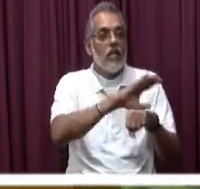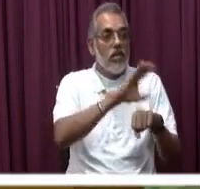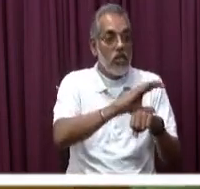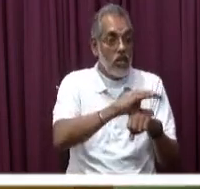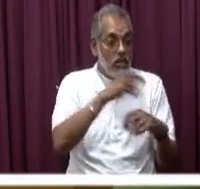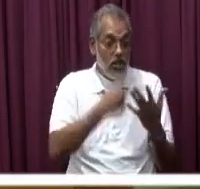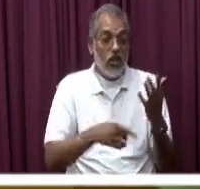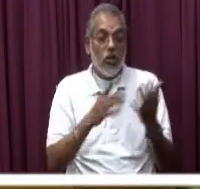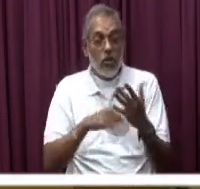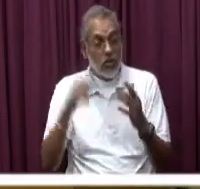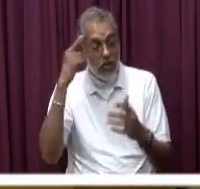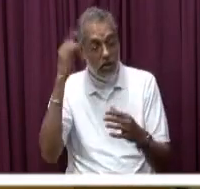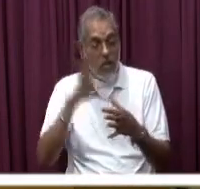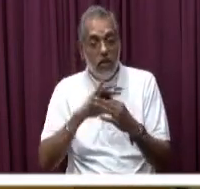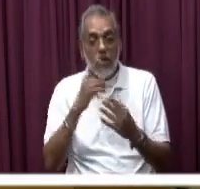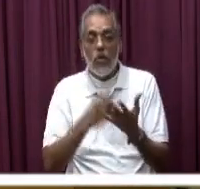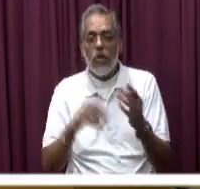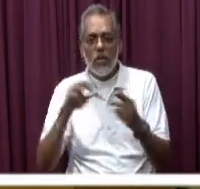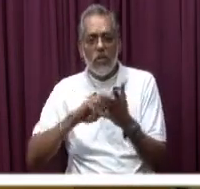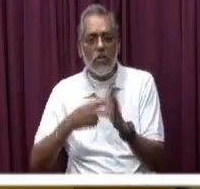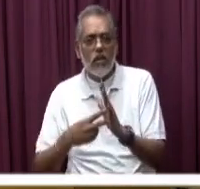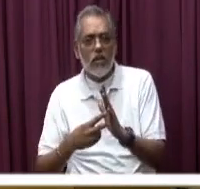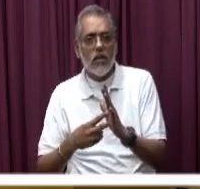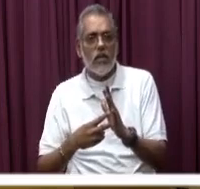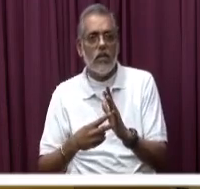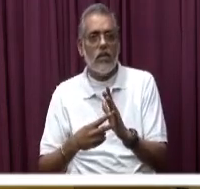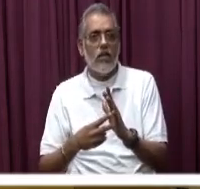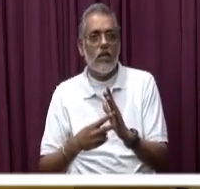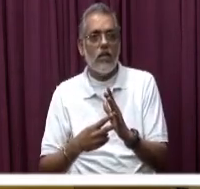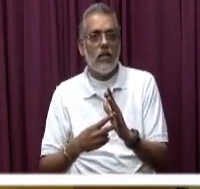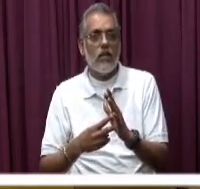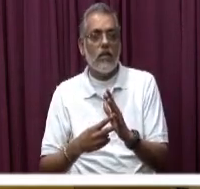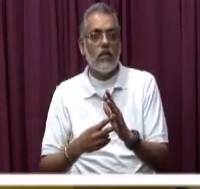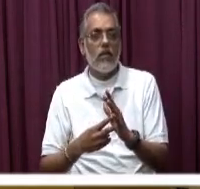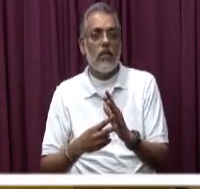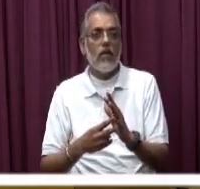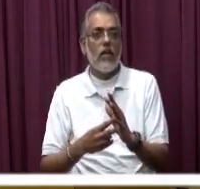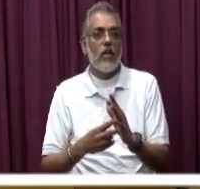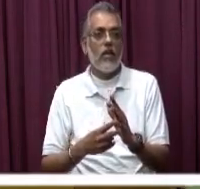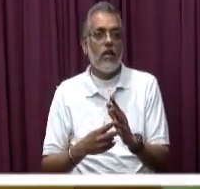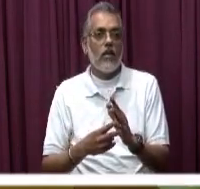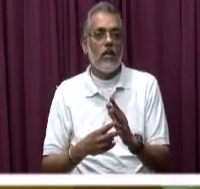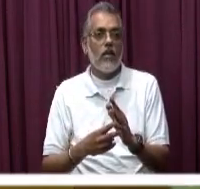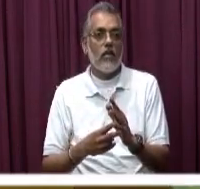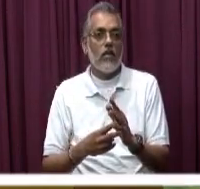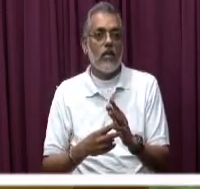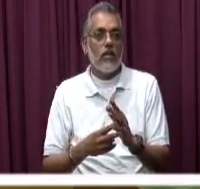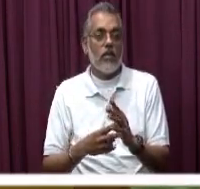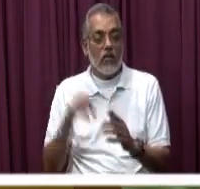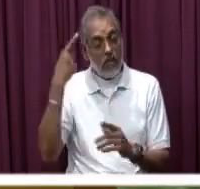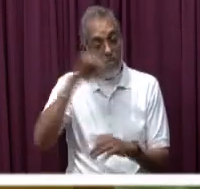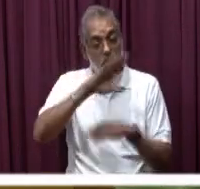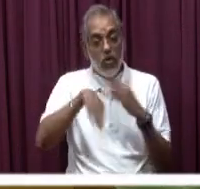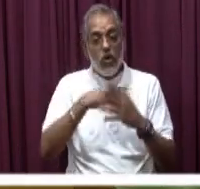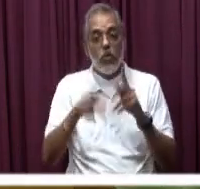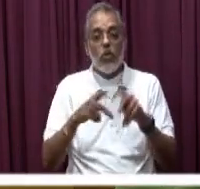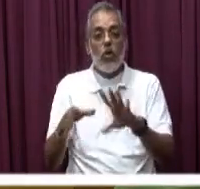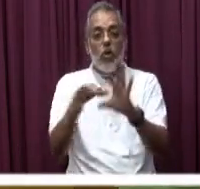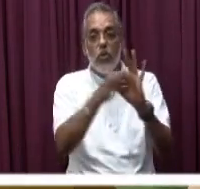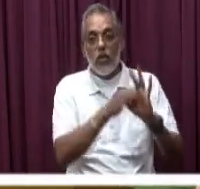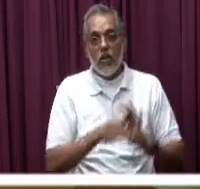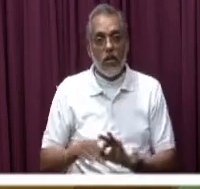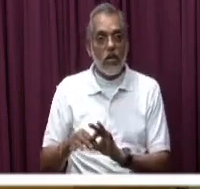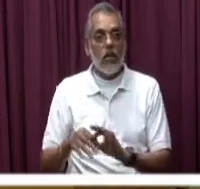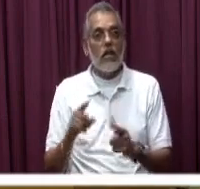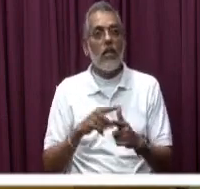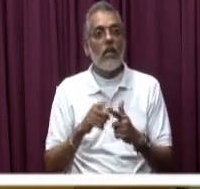identity, which is what Jesus does in that chapter. First to find their identity as those who belong to him.